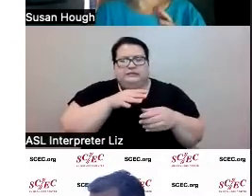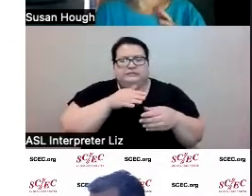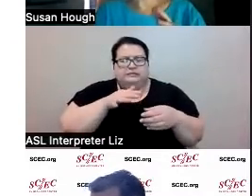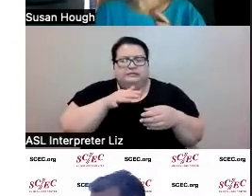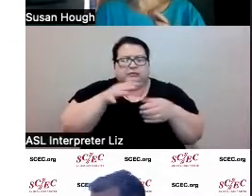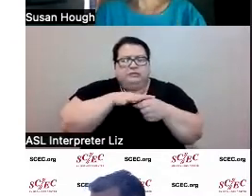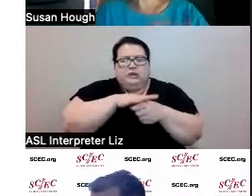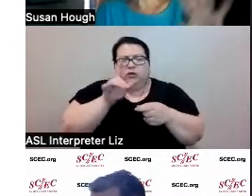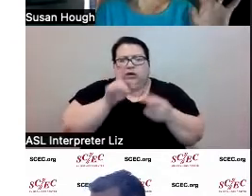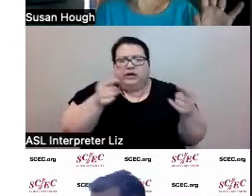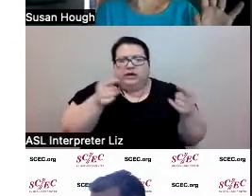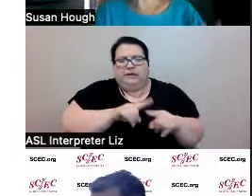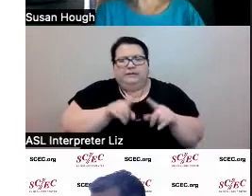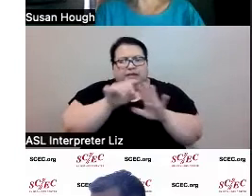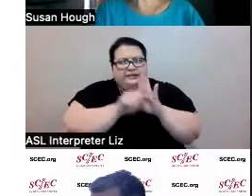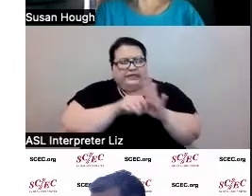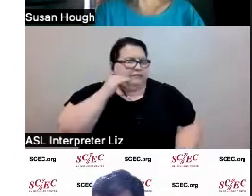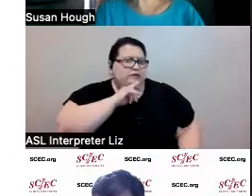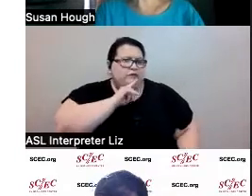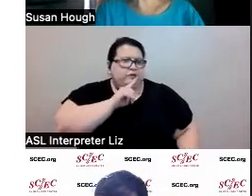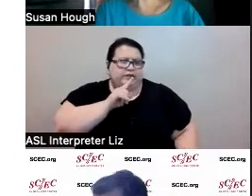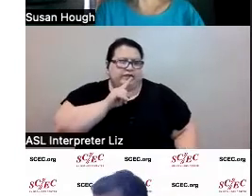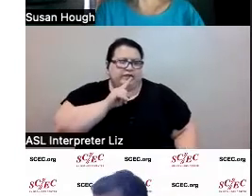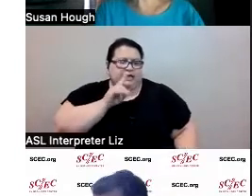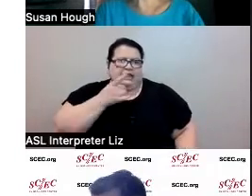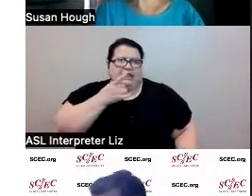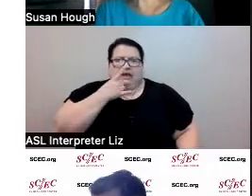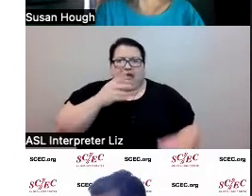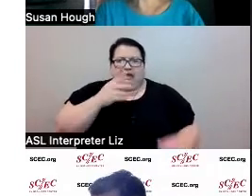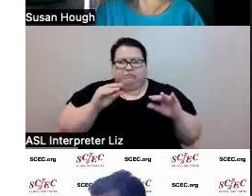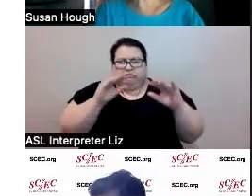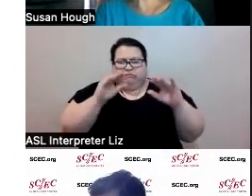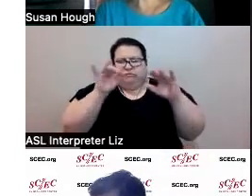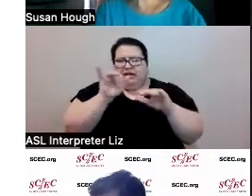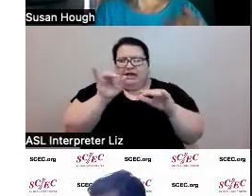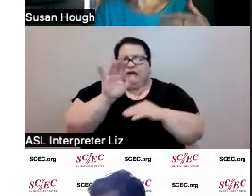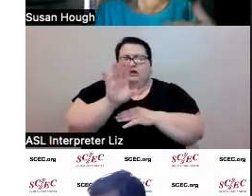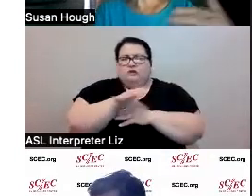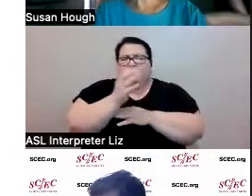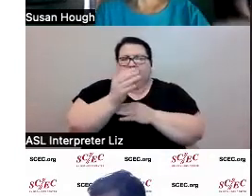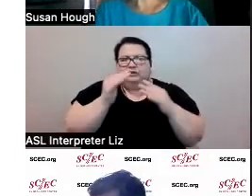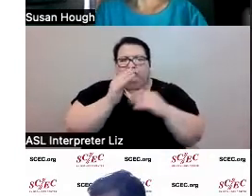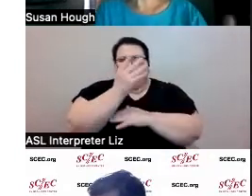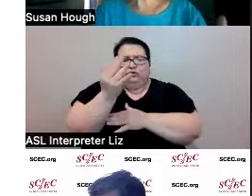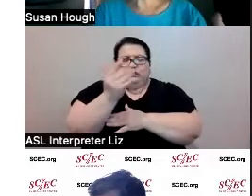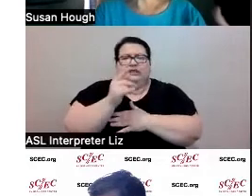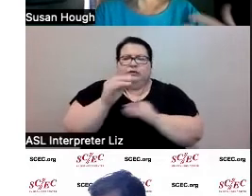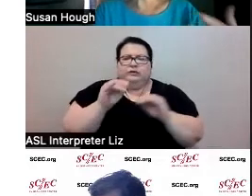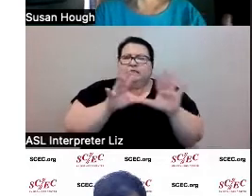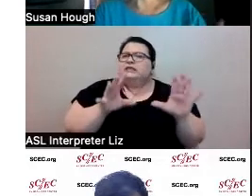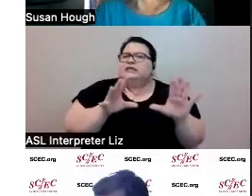landers had happened, but the state of California really lit up like a Christmas tree. And it was clear that earthquakes had been